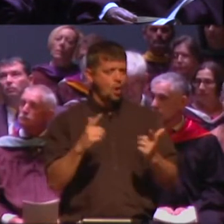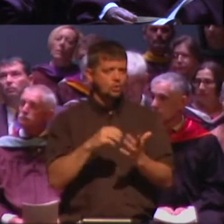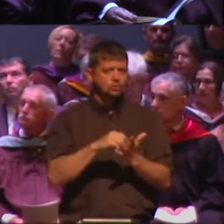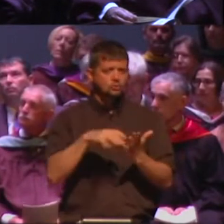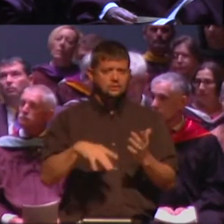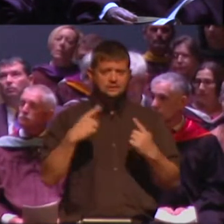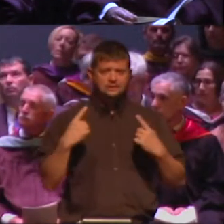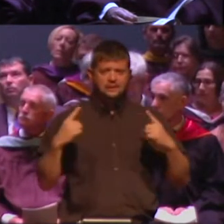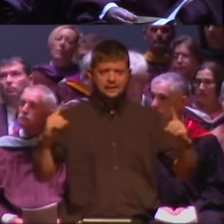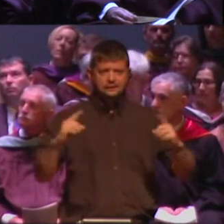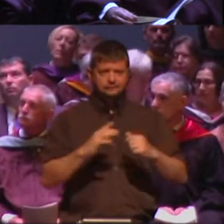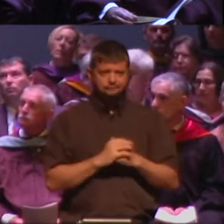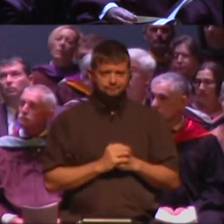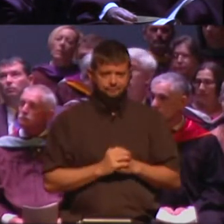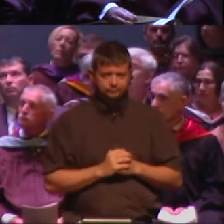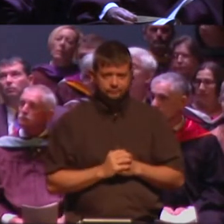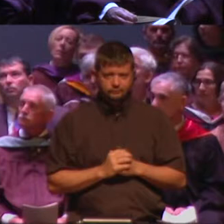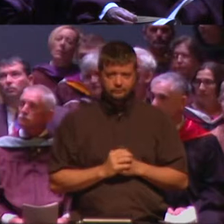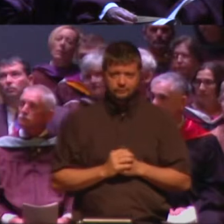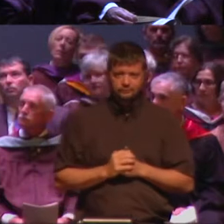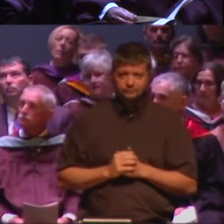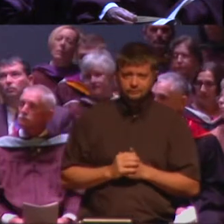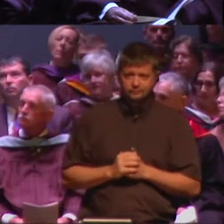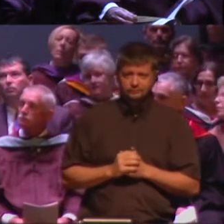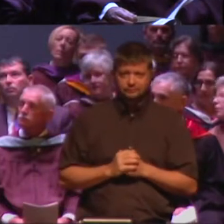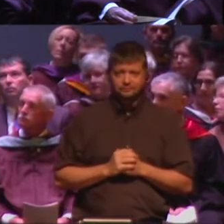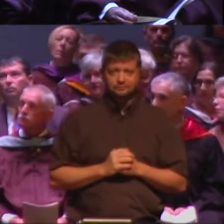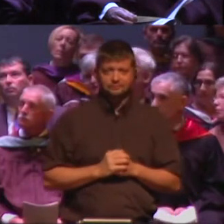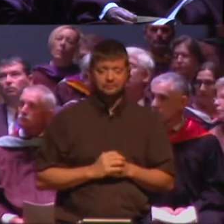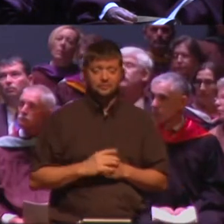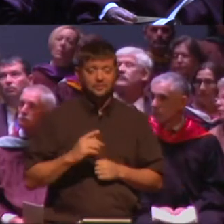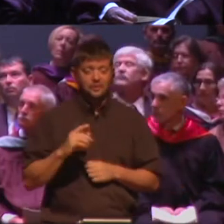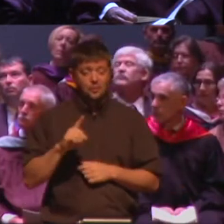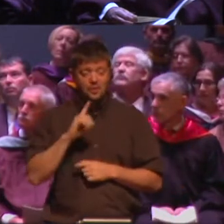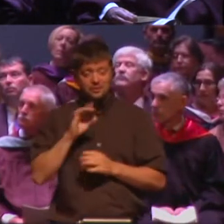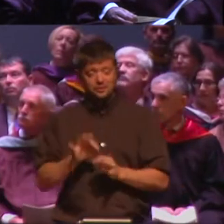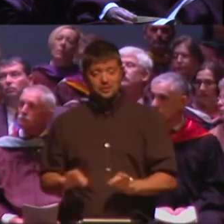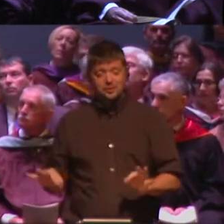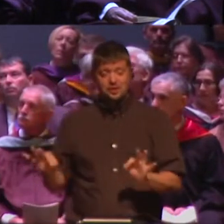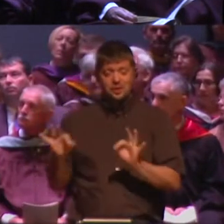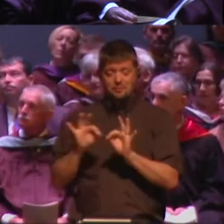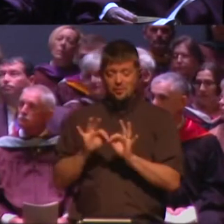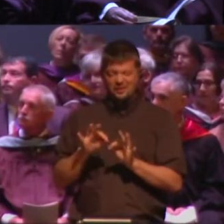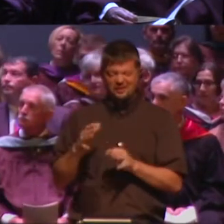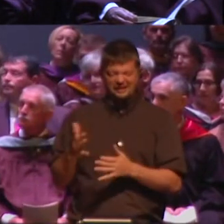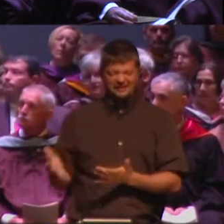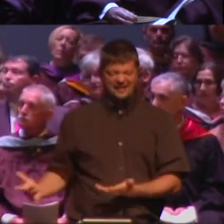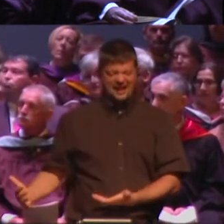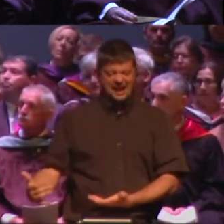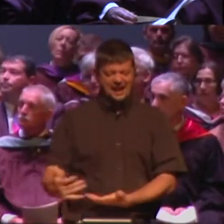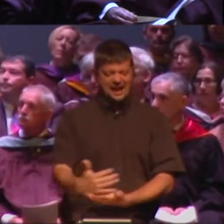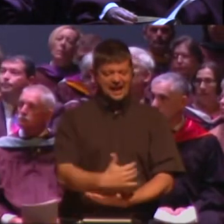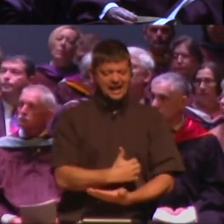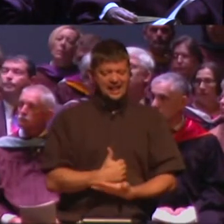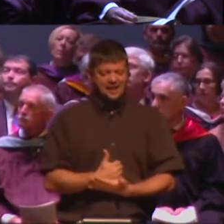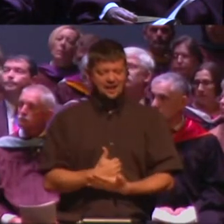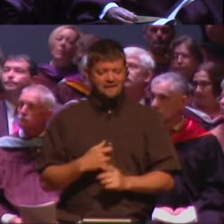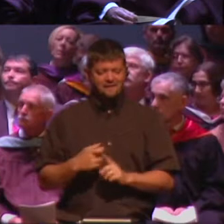success." Our noteworthy recipient collected nominations from WPCC colleagues as